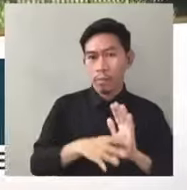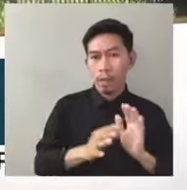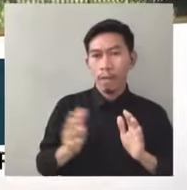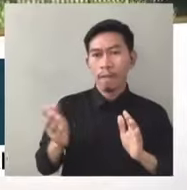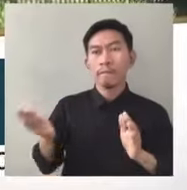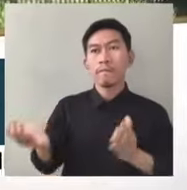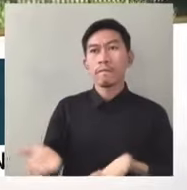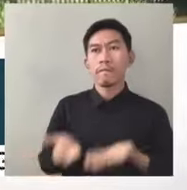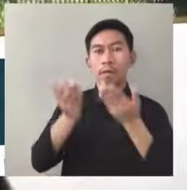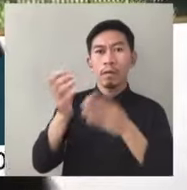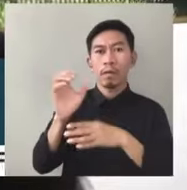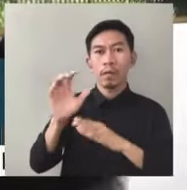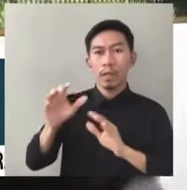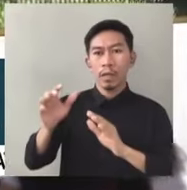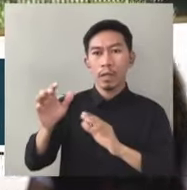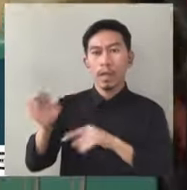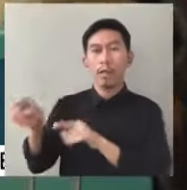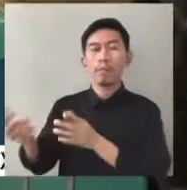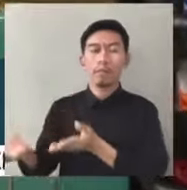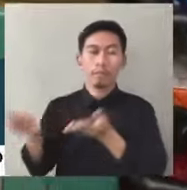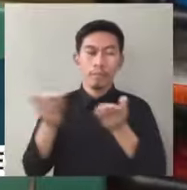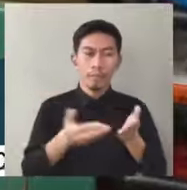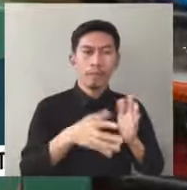and bank, which ended with the commission